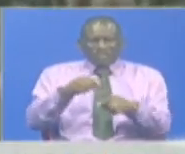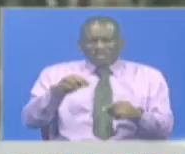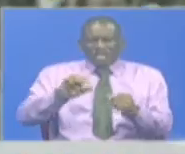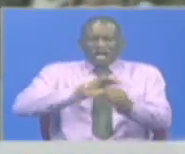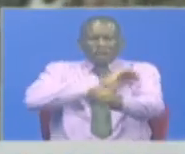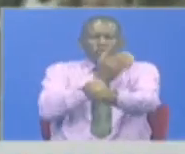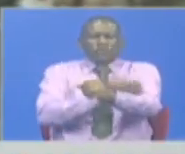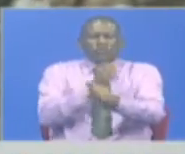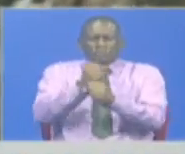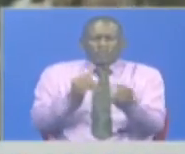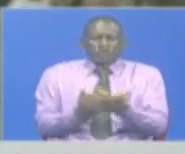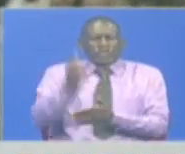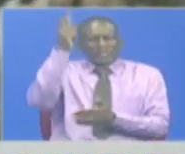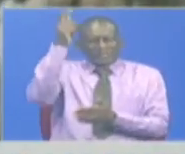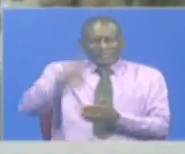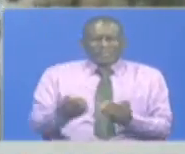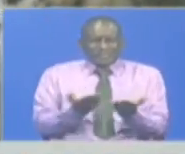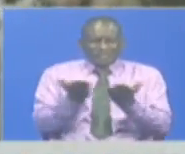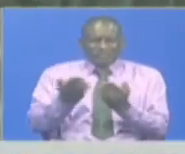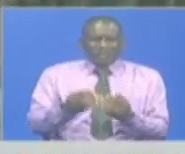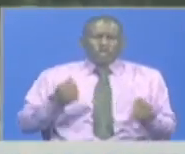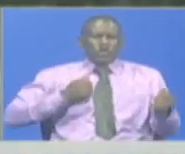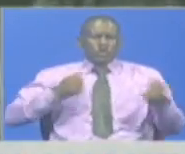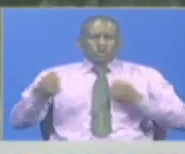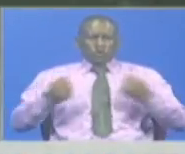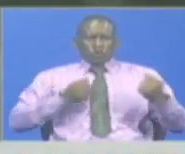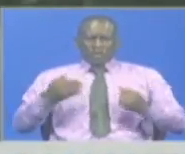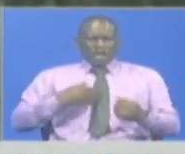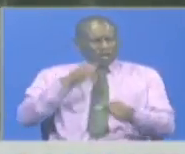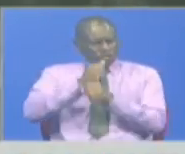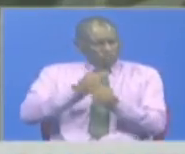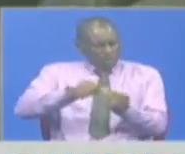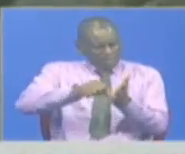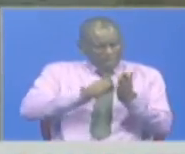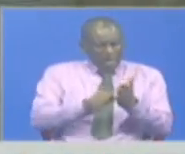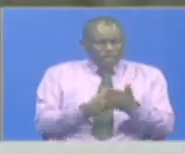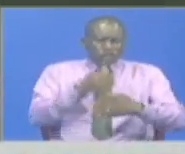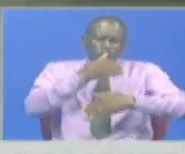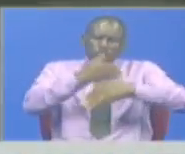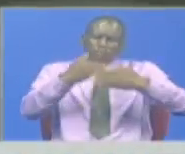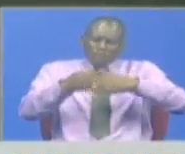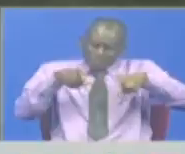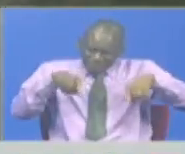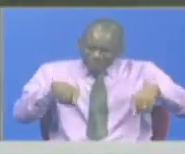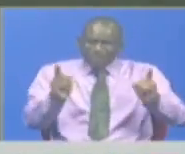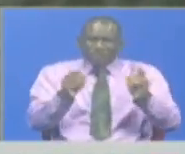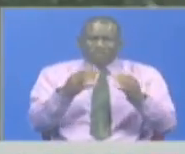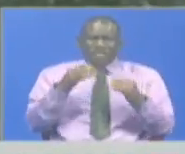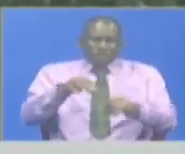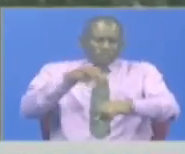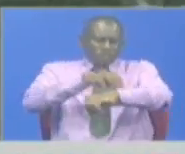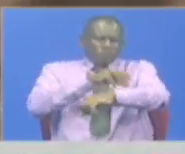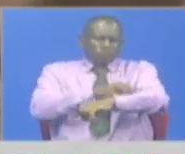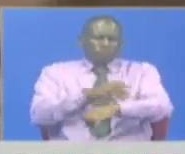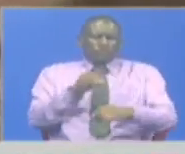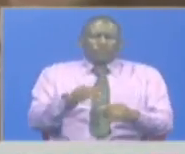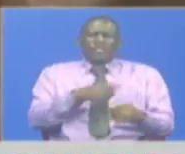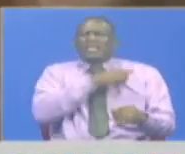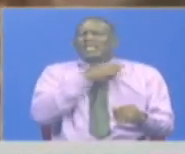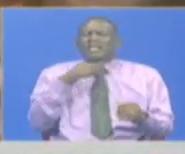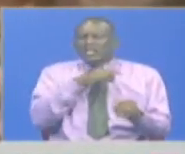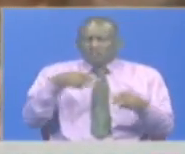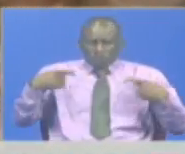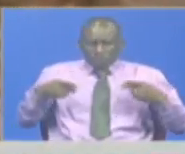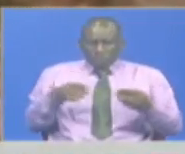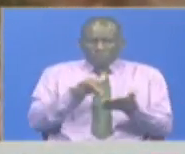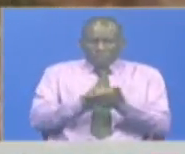served. But even though Rwanda has worked hard to rebuild itself, the wounds of the tragedy have not healed.